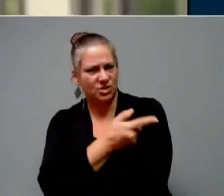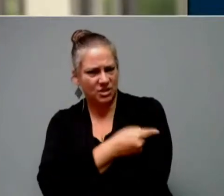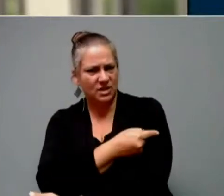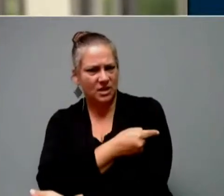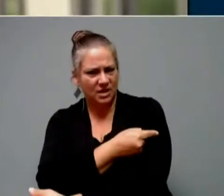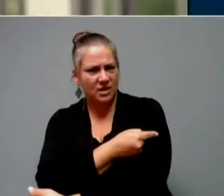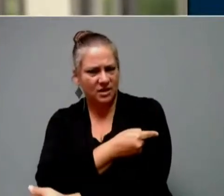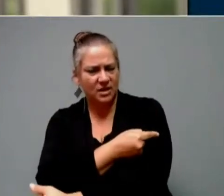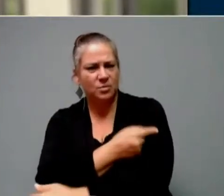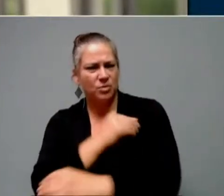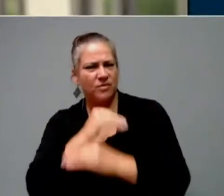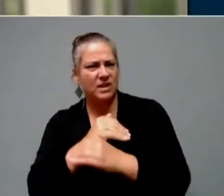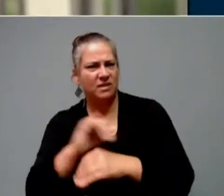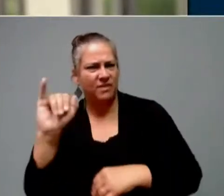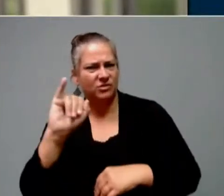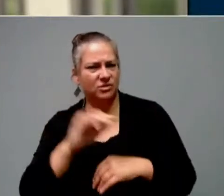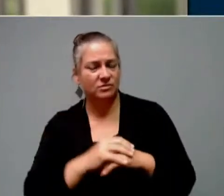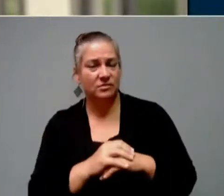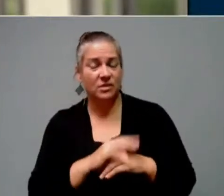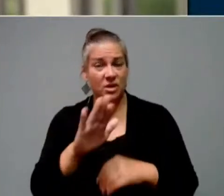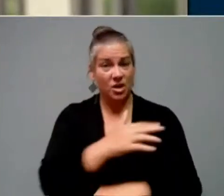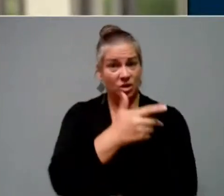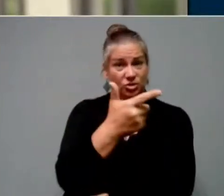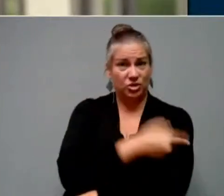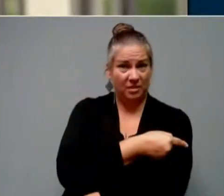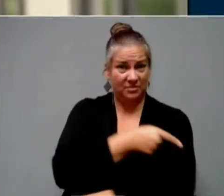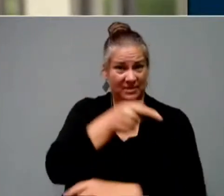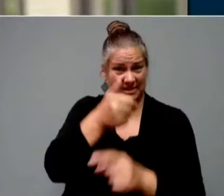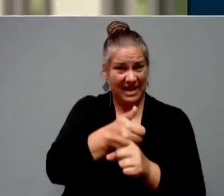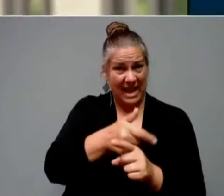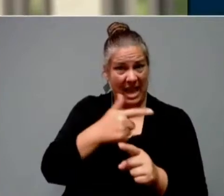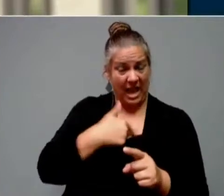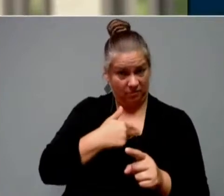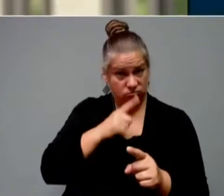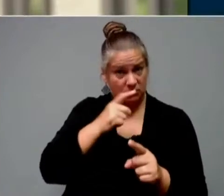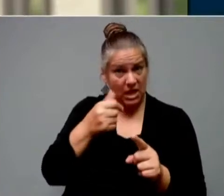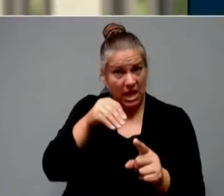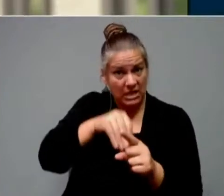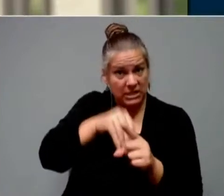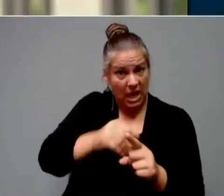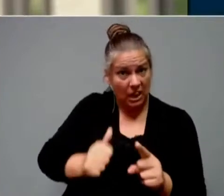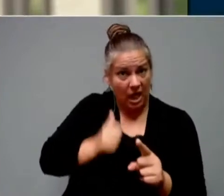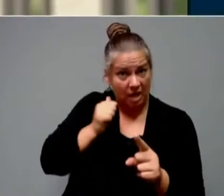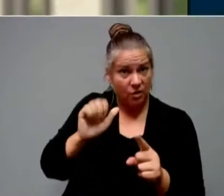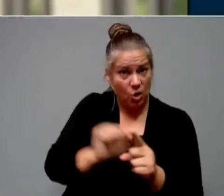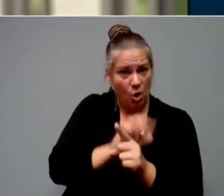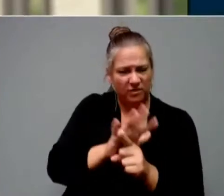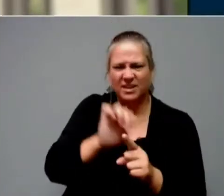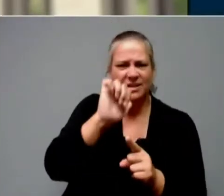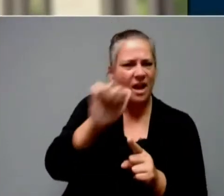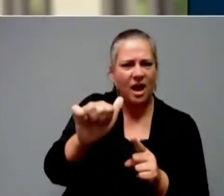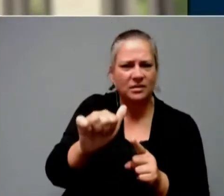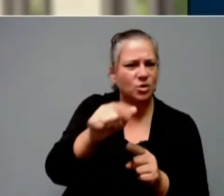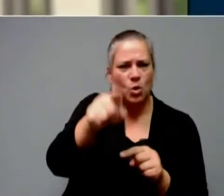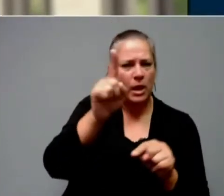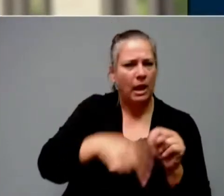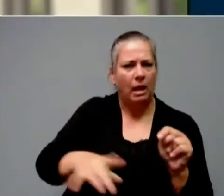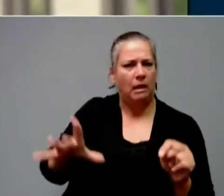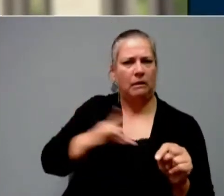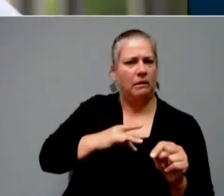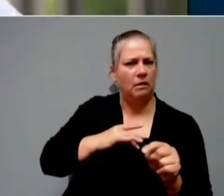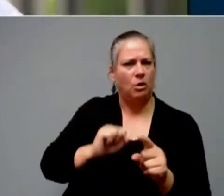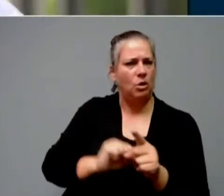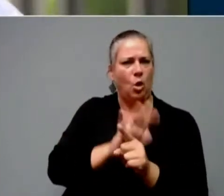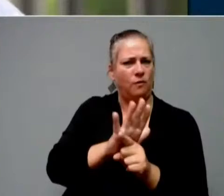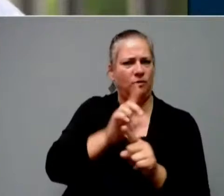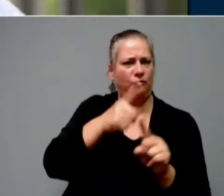infection. The vaccine does not contain the live COVID-19 virus, and it is not possible to contract COVID-19 from being